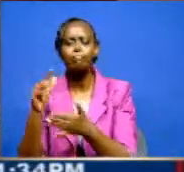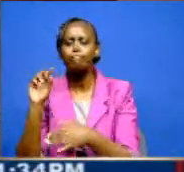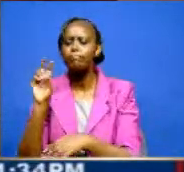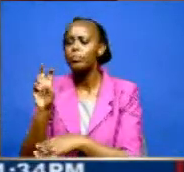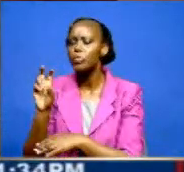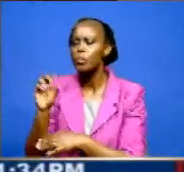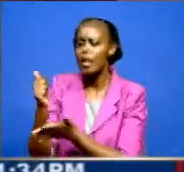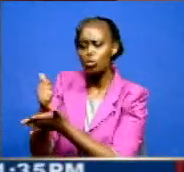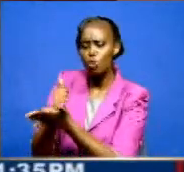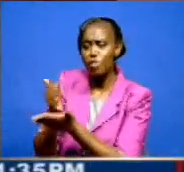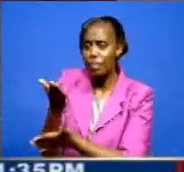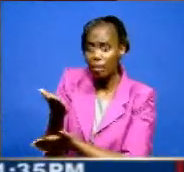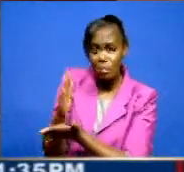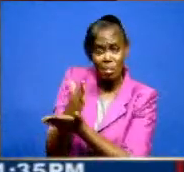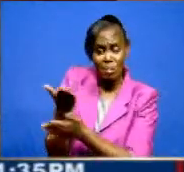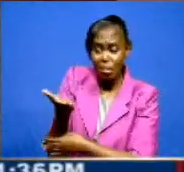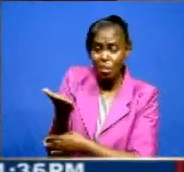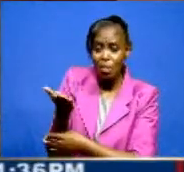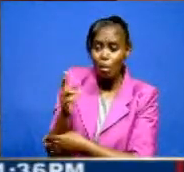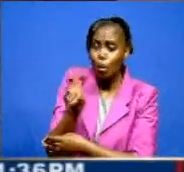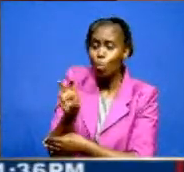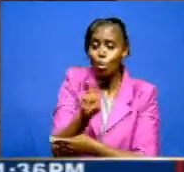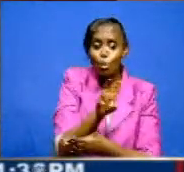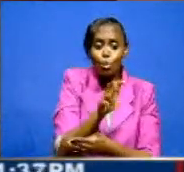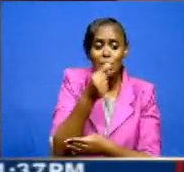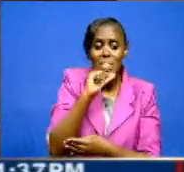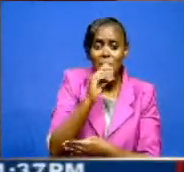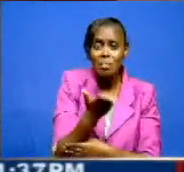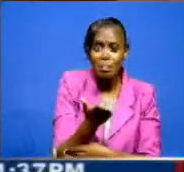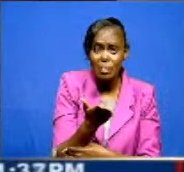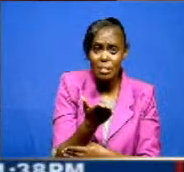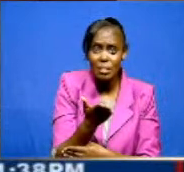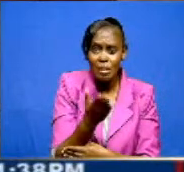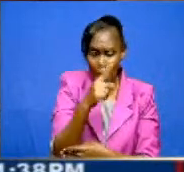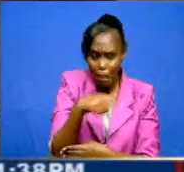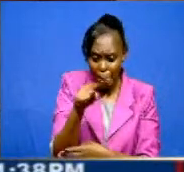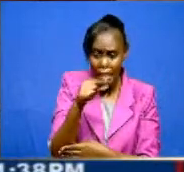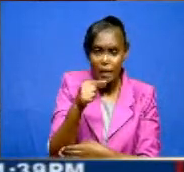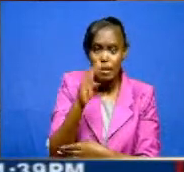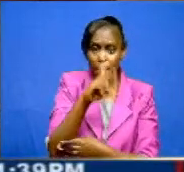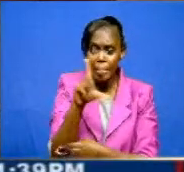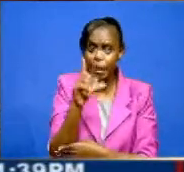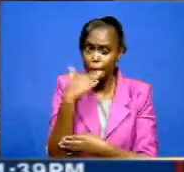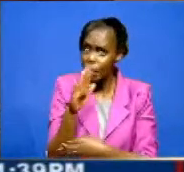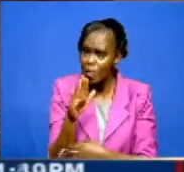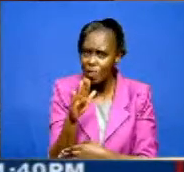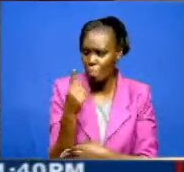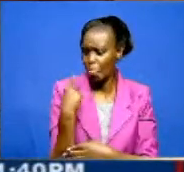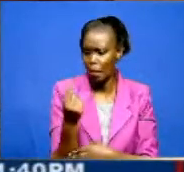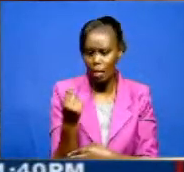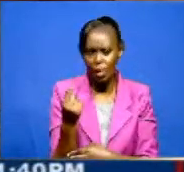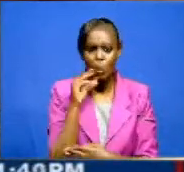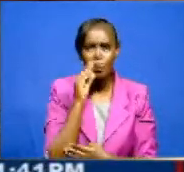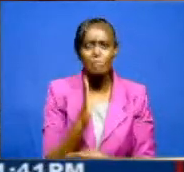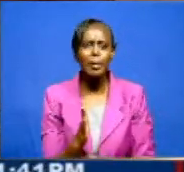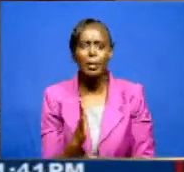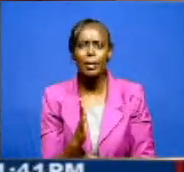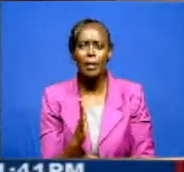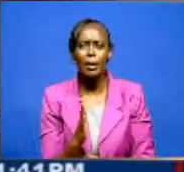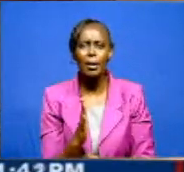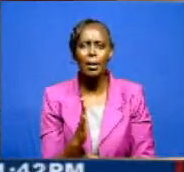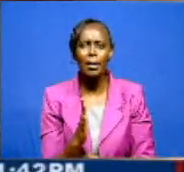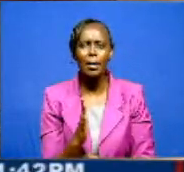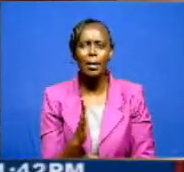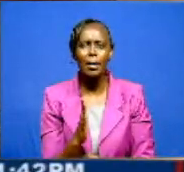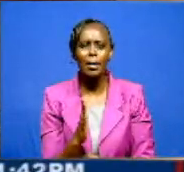the coffee sector. Look at the tea sector. We just passed the tea bill here the other day. Well, Mr. Speaker, if you